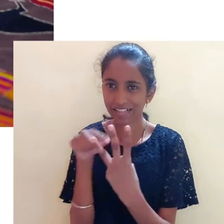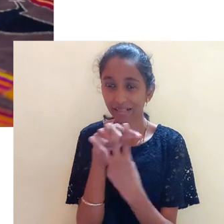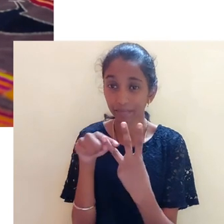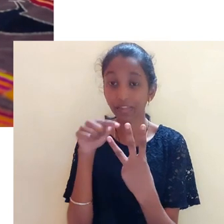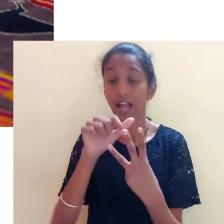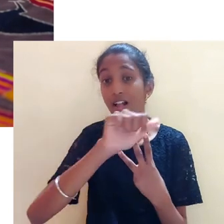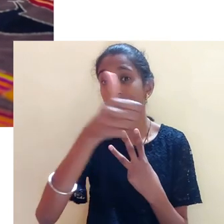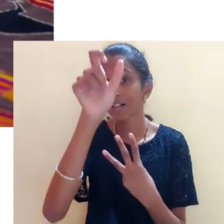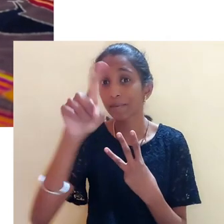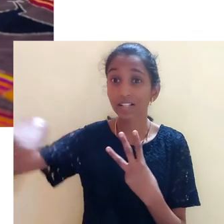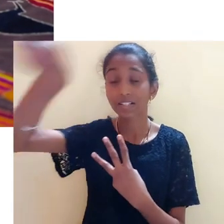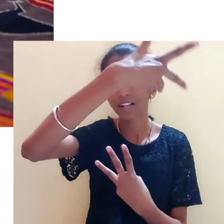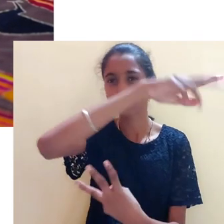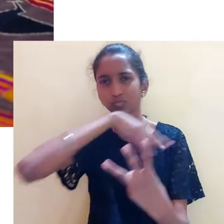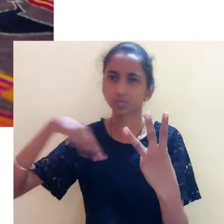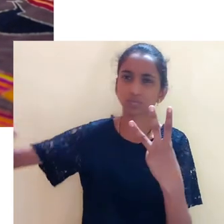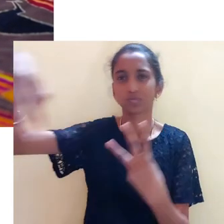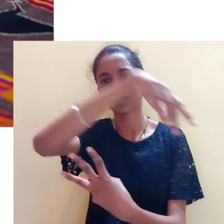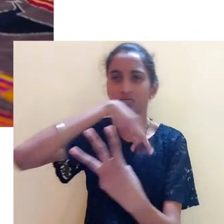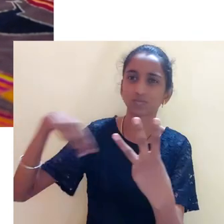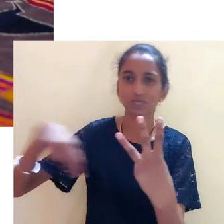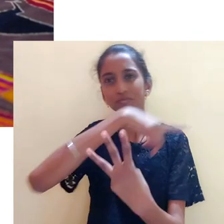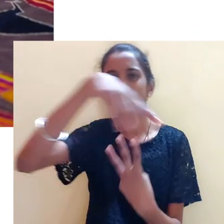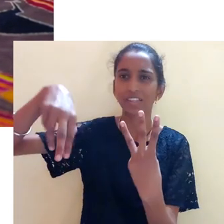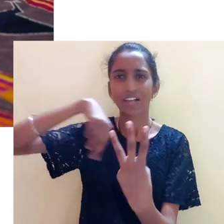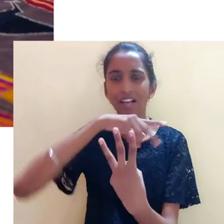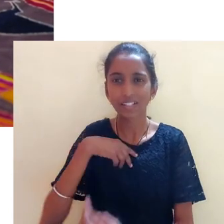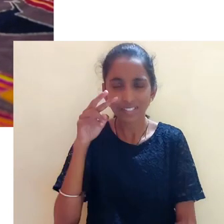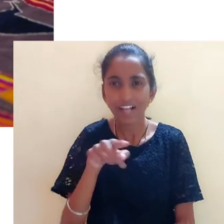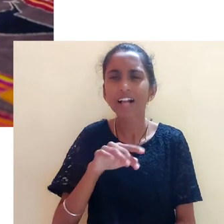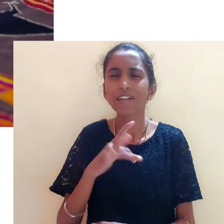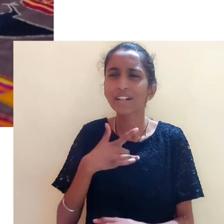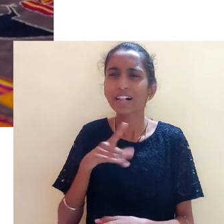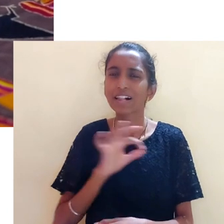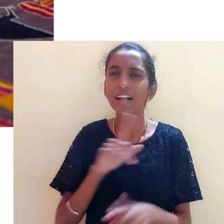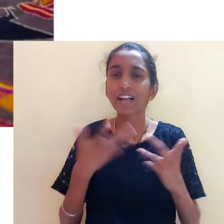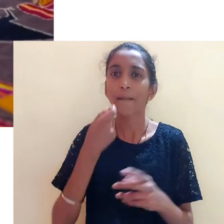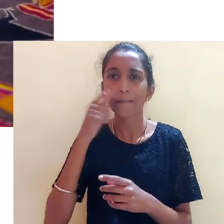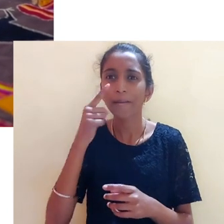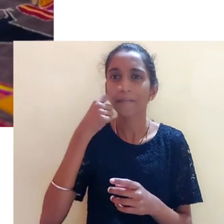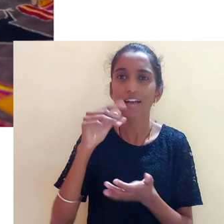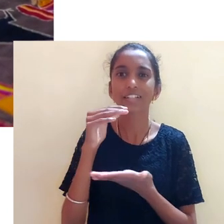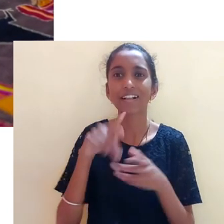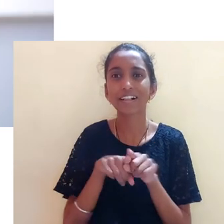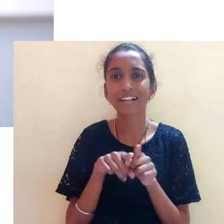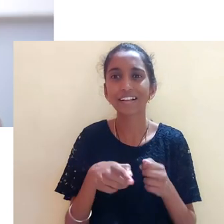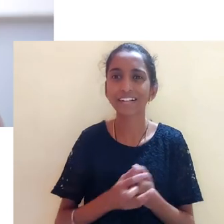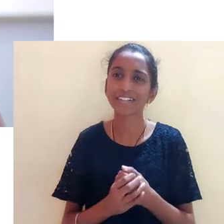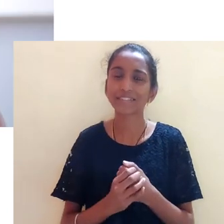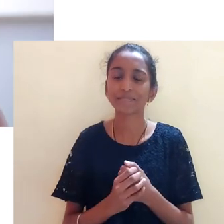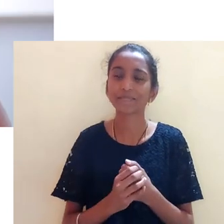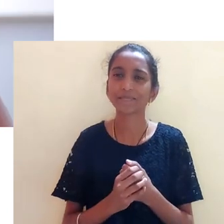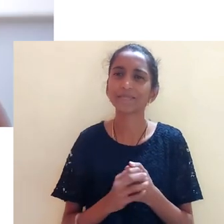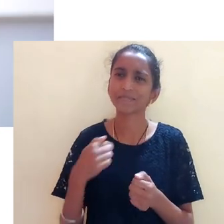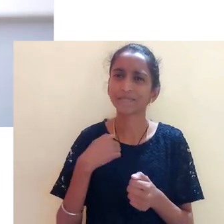to be, like, revolving around there, maybe. That's and I kind of think of them as, like, a father, a mother, and, like, a child. So